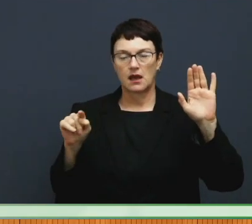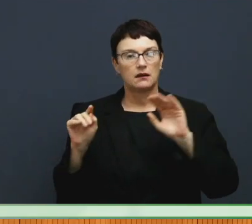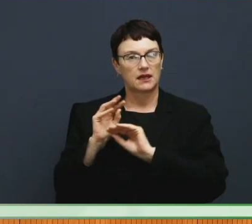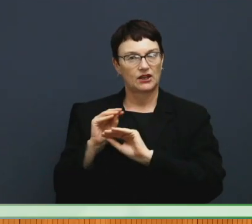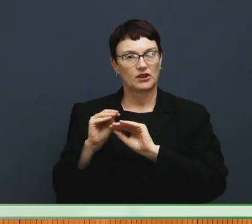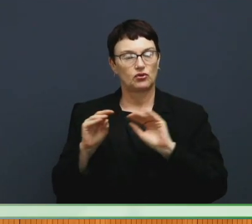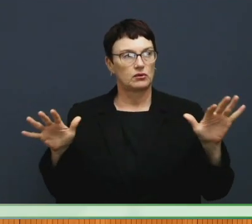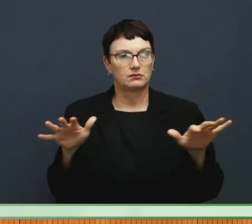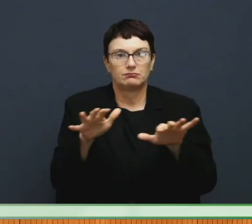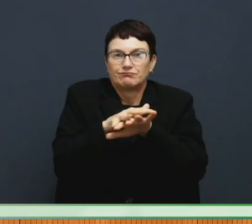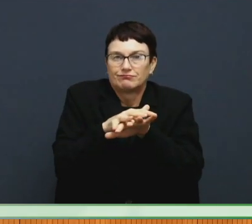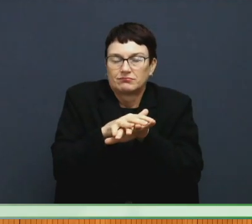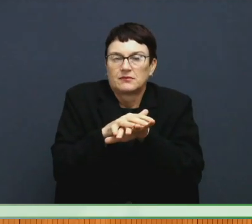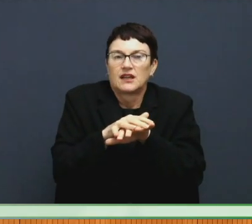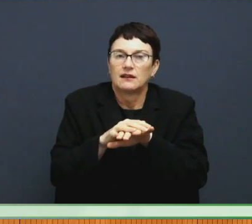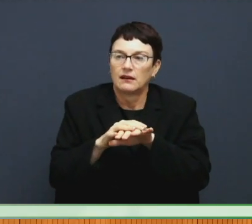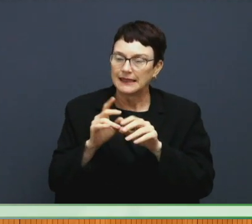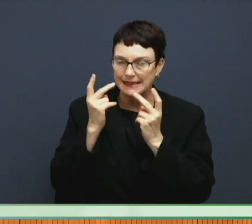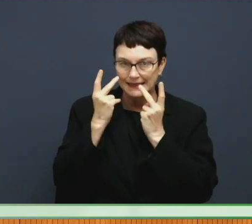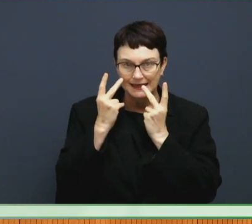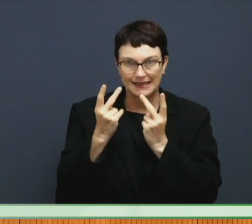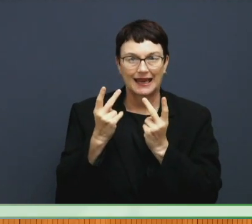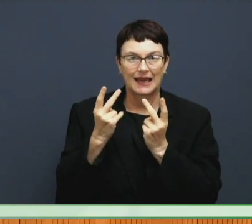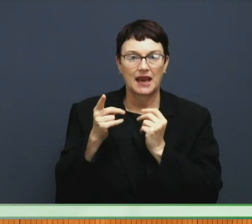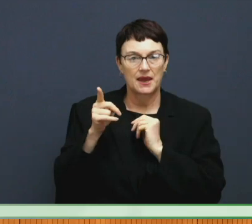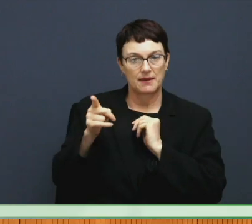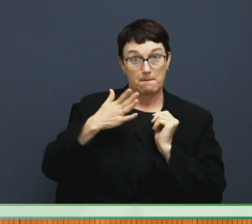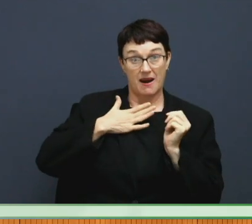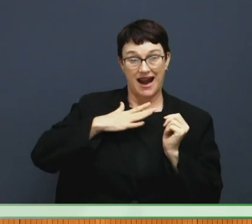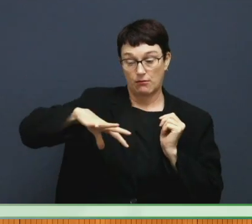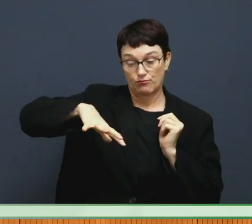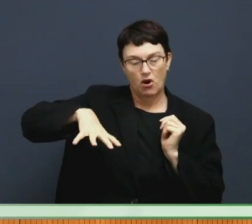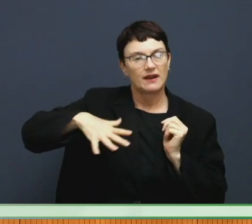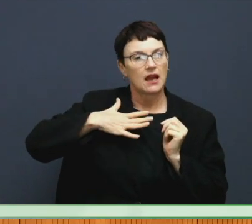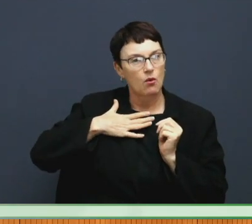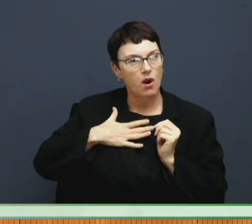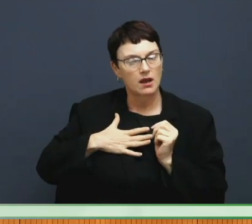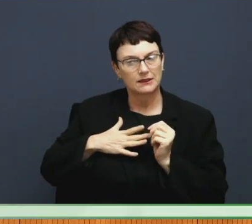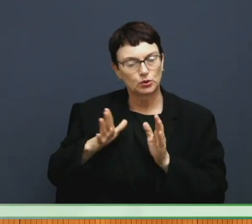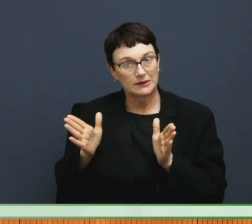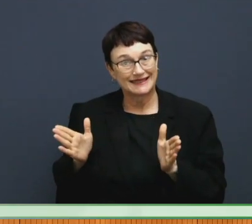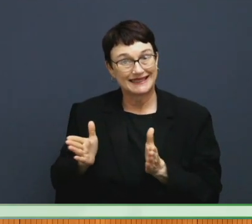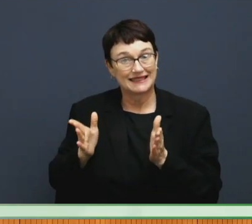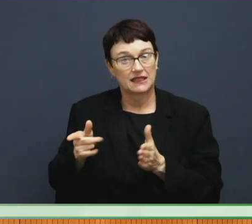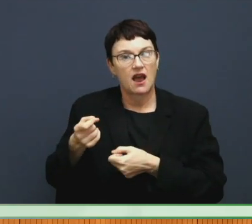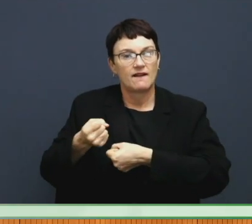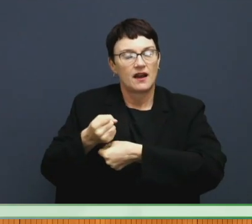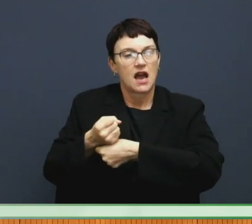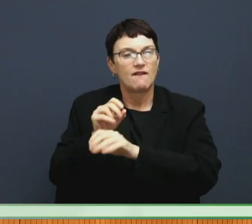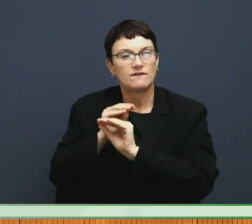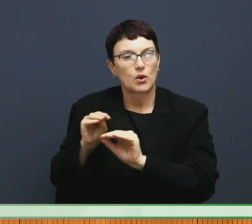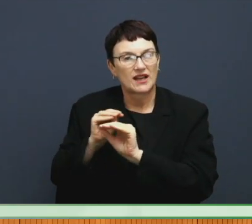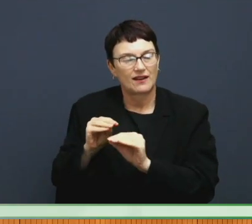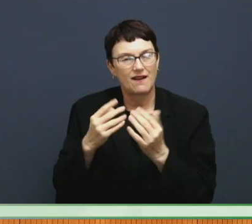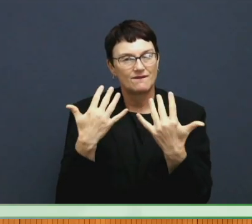with disability in Hunan province to improve the quality of the vocational education for people with